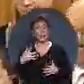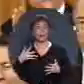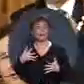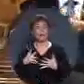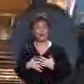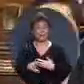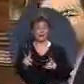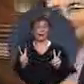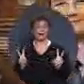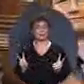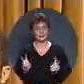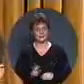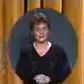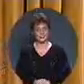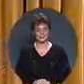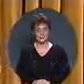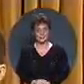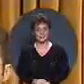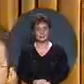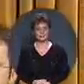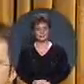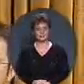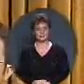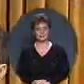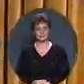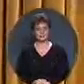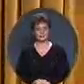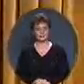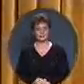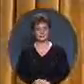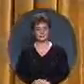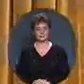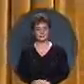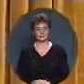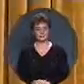for Bonavista, Gander, Grand Falls, Windsor.